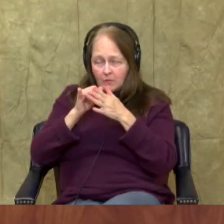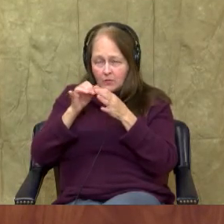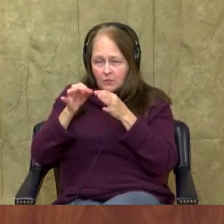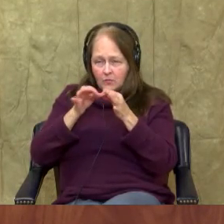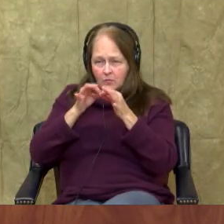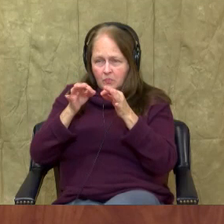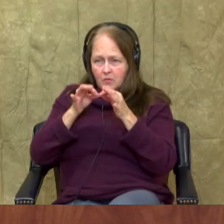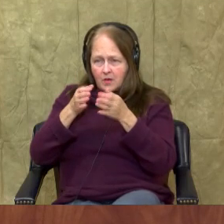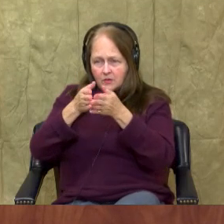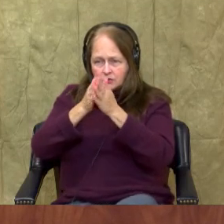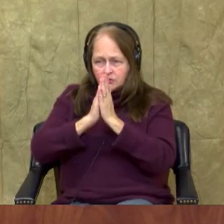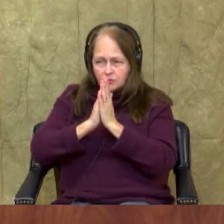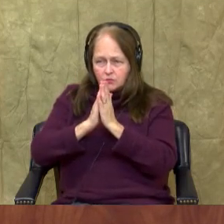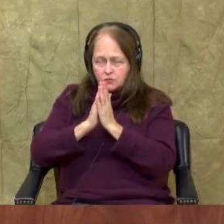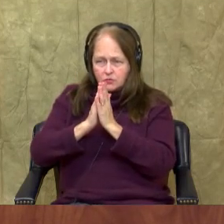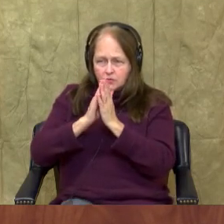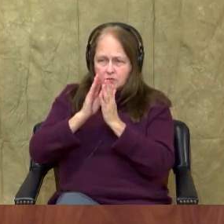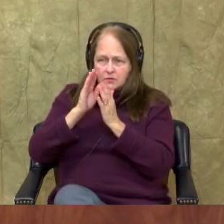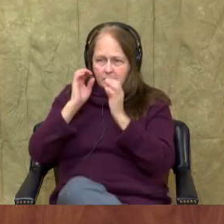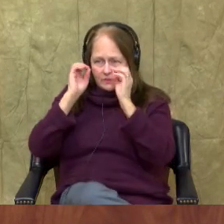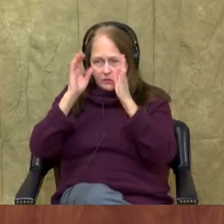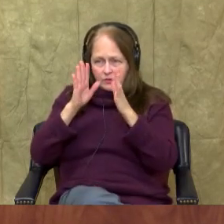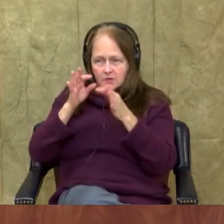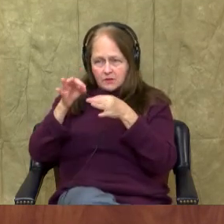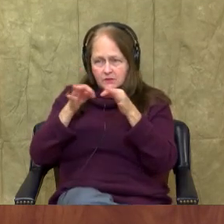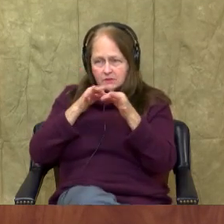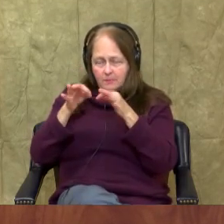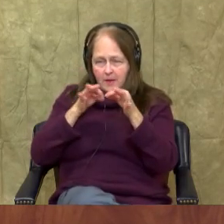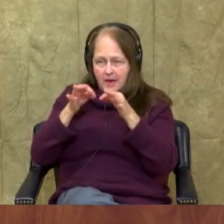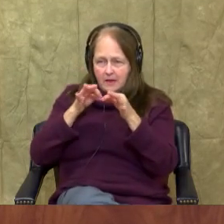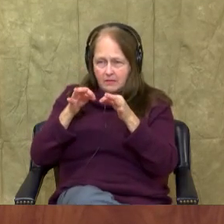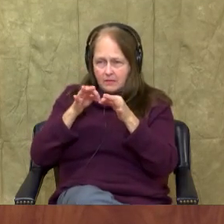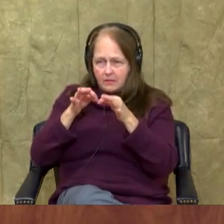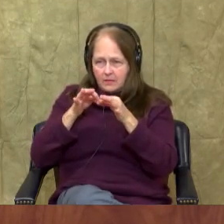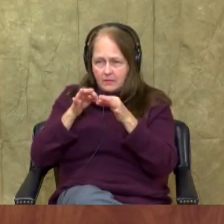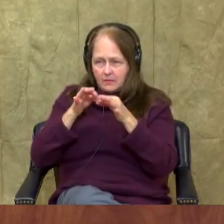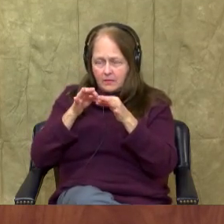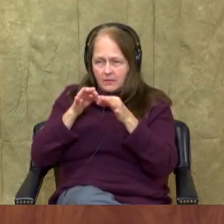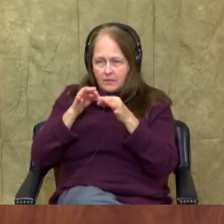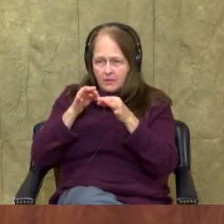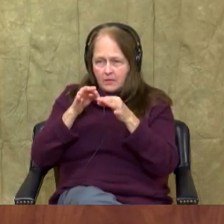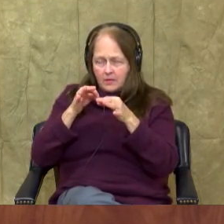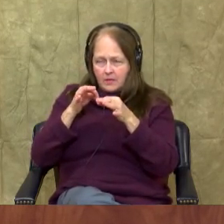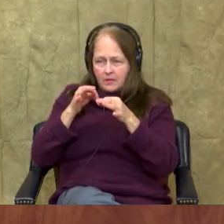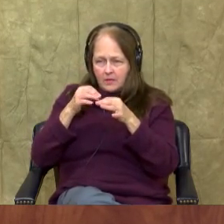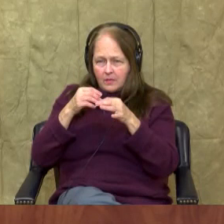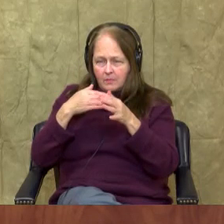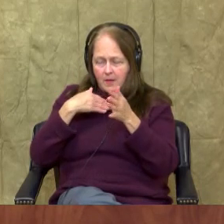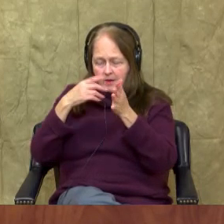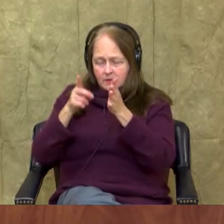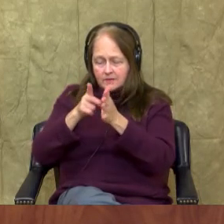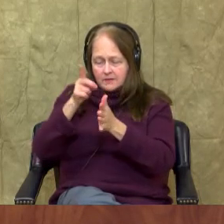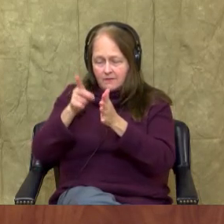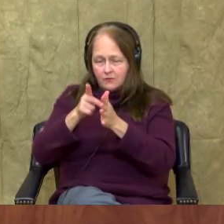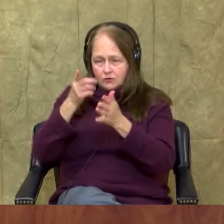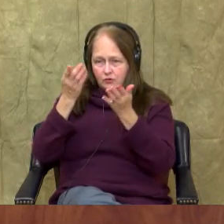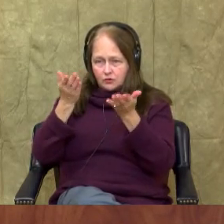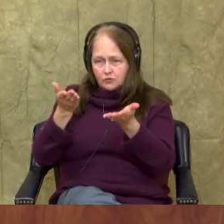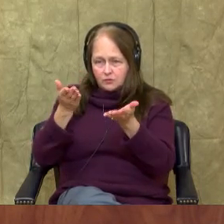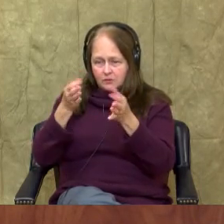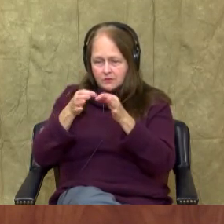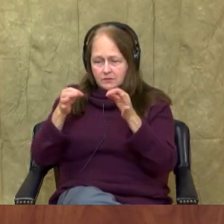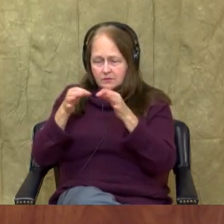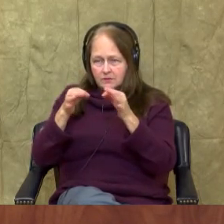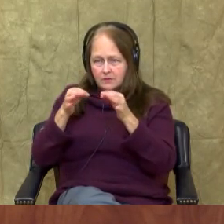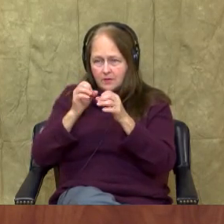instructions, the student asked the teacher to explain them. All right, so I've applied my definition here in the